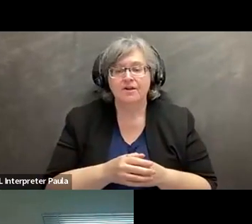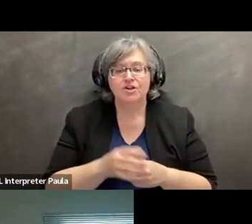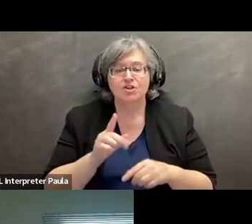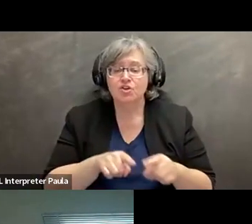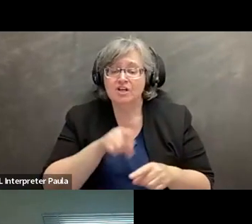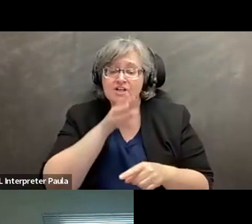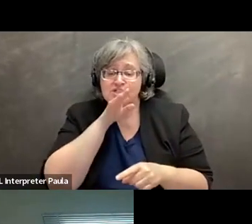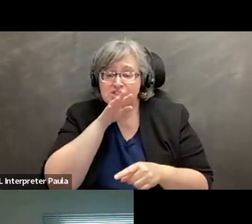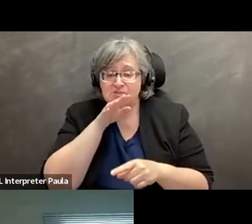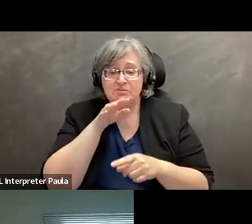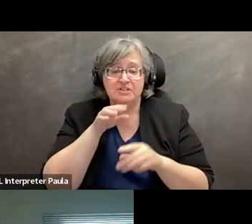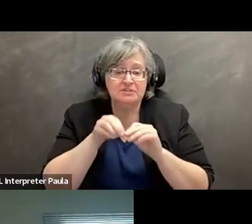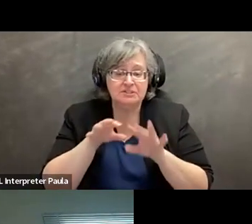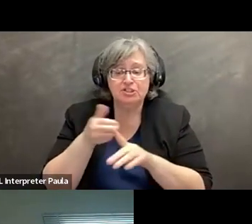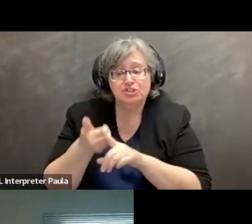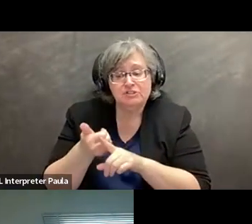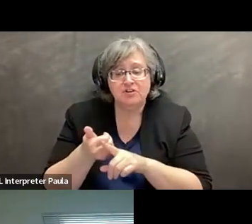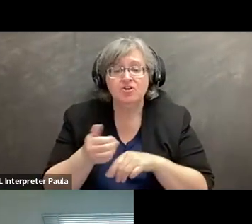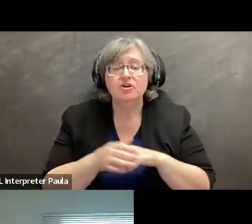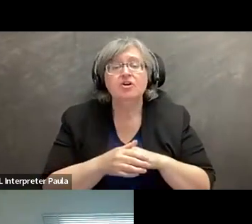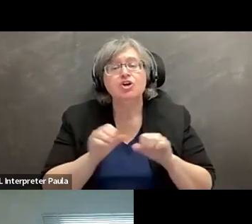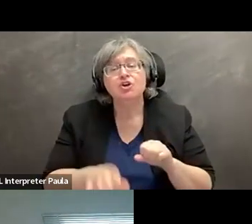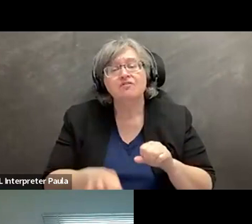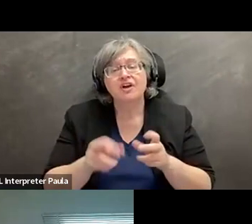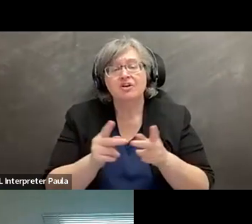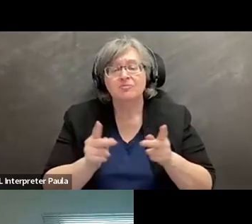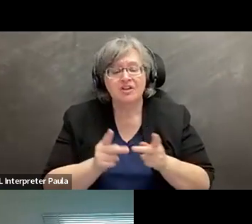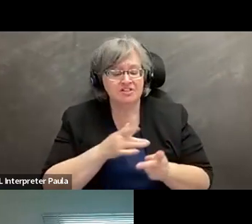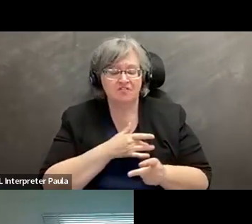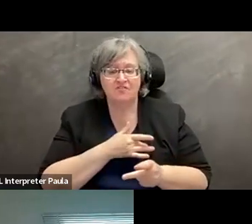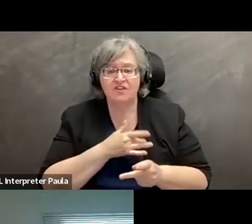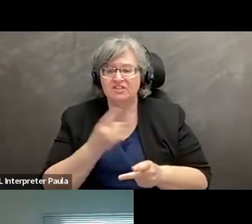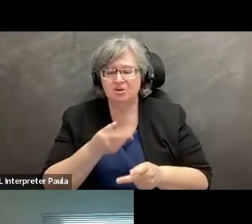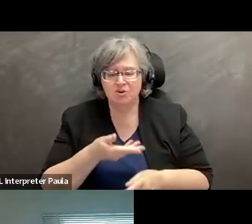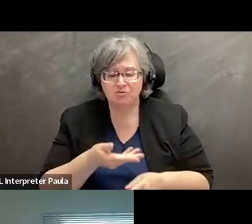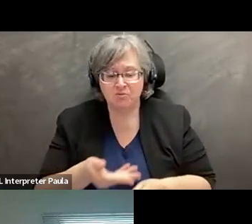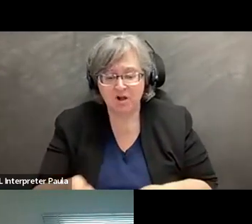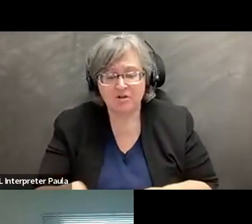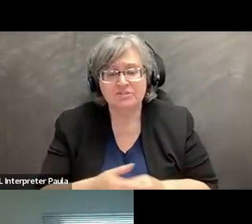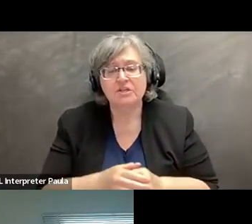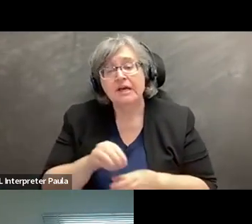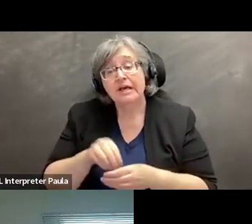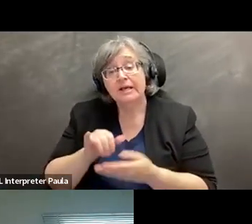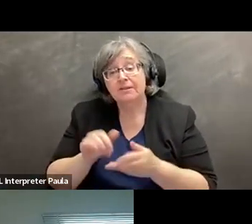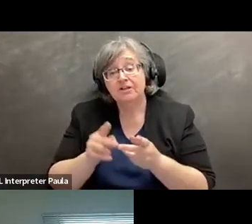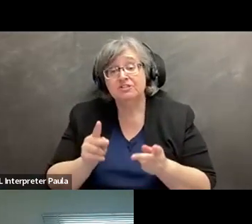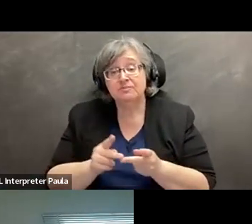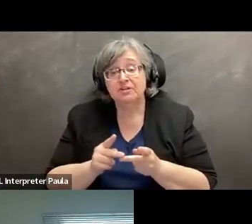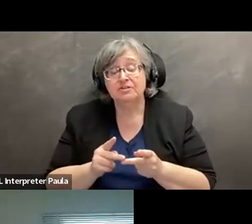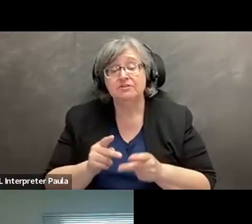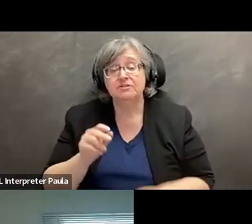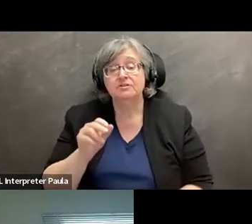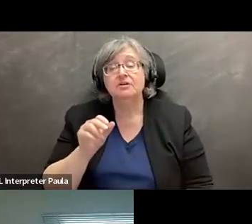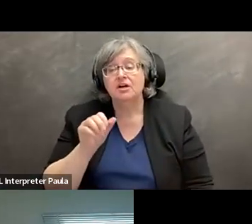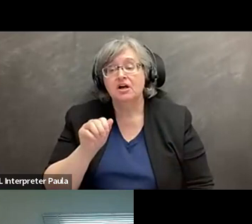articulate yourself, just finding a space that you can come to and feel welcomed. And in that space, what Amani